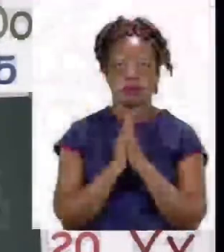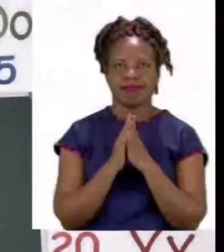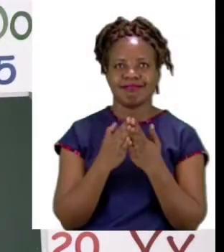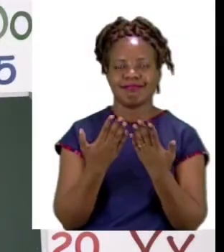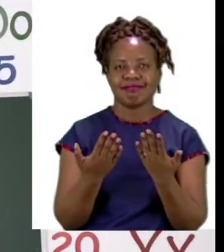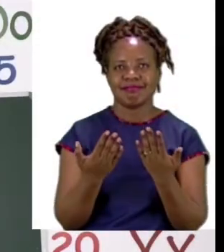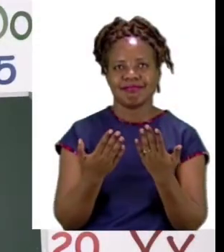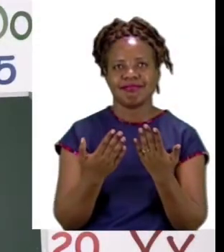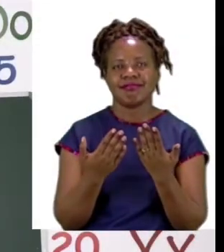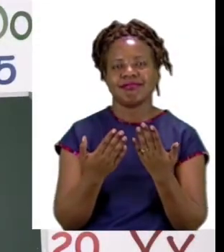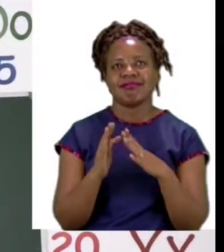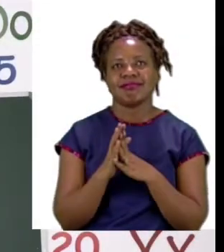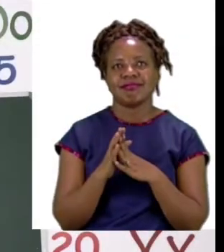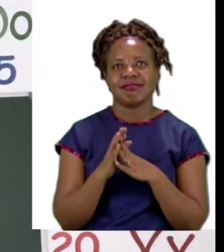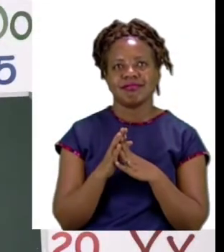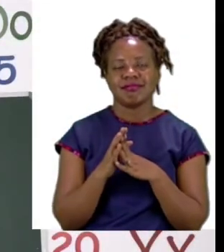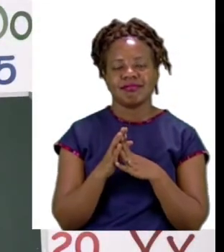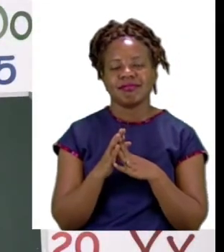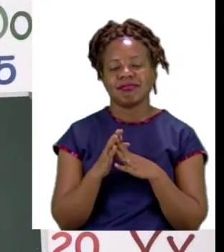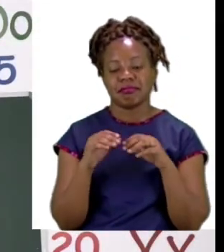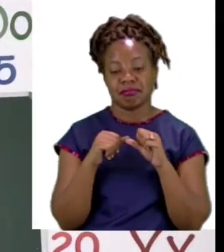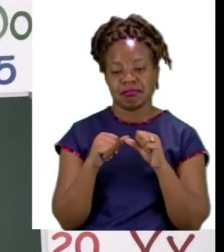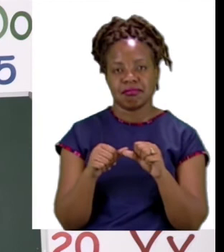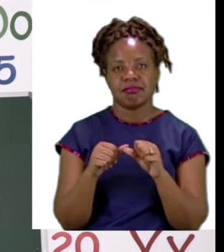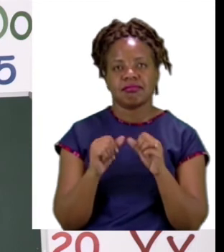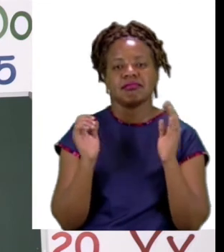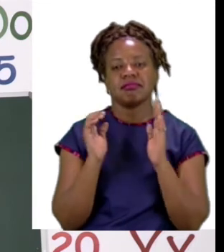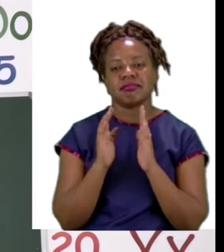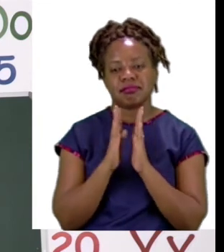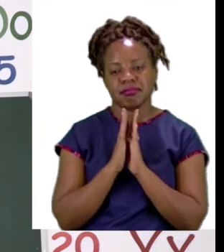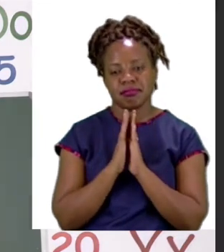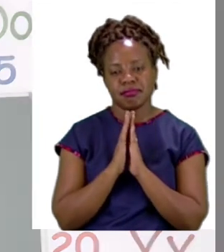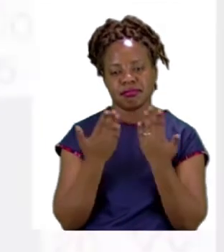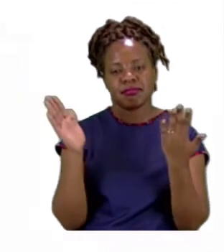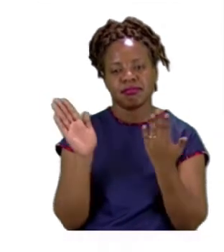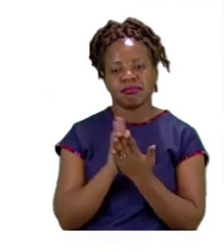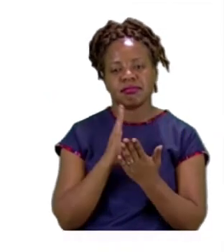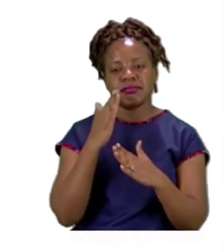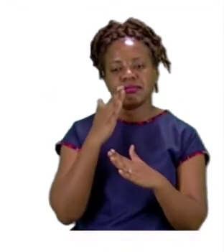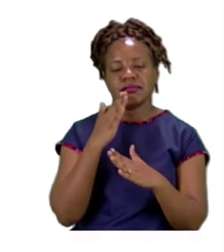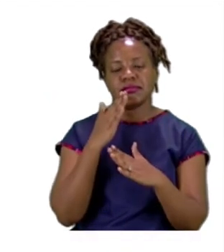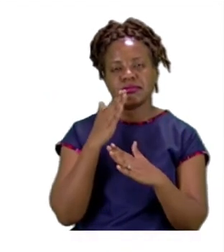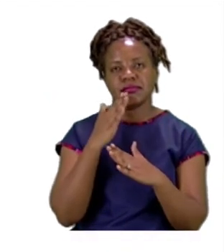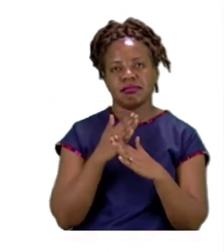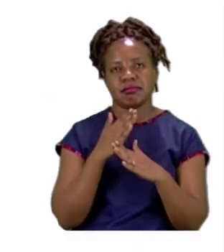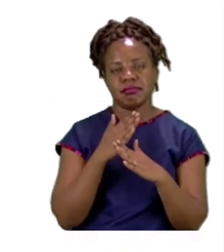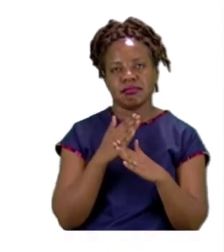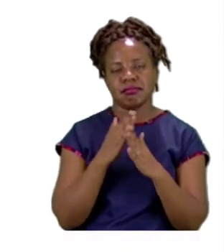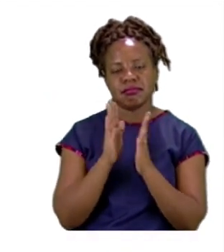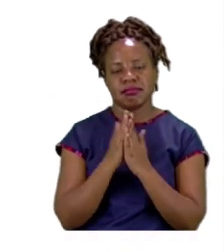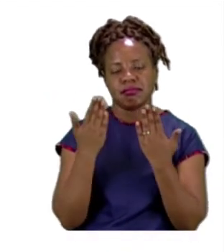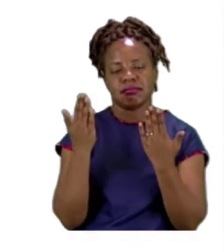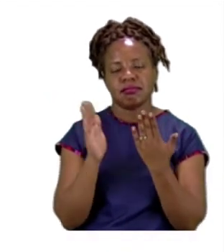For our exercise today, boys and girls, let's now turn to page 26. On page 26, we are going to be